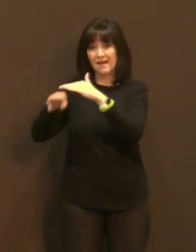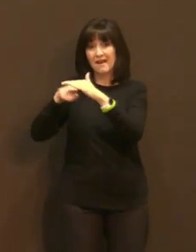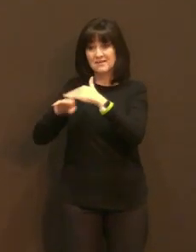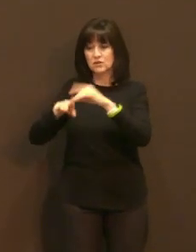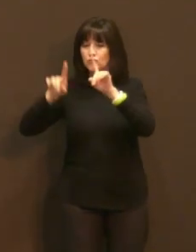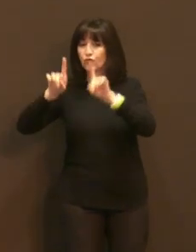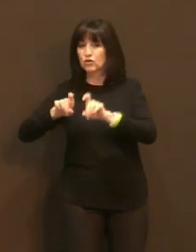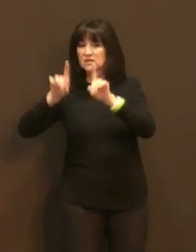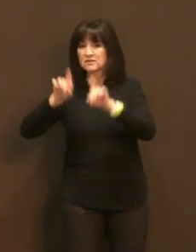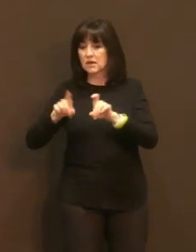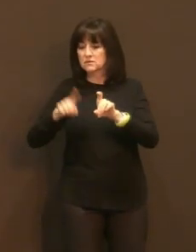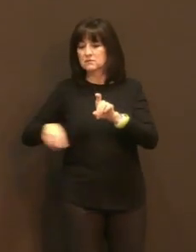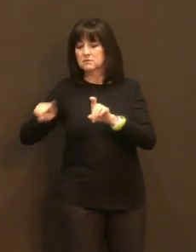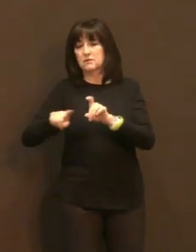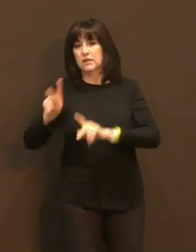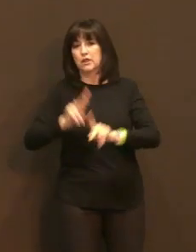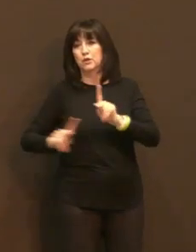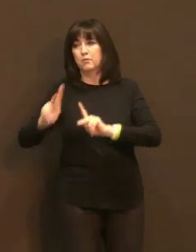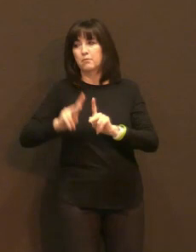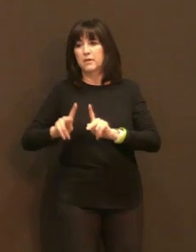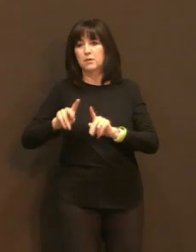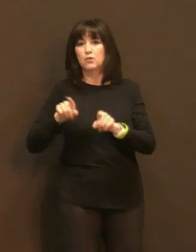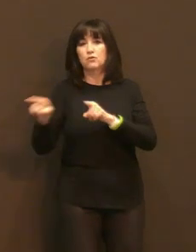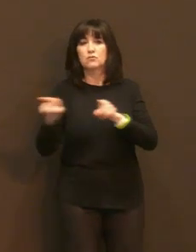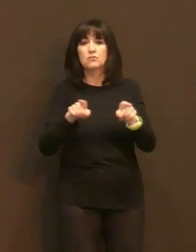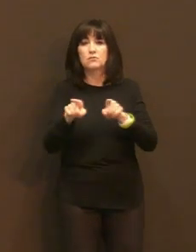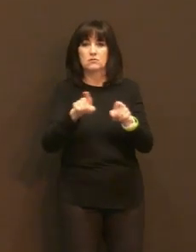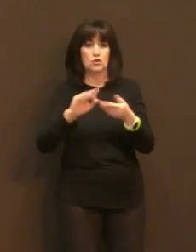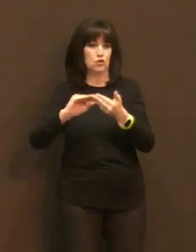for individuals in the community.